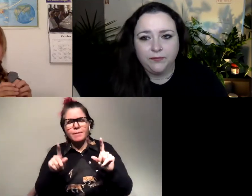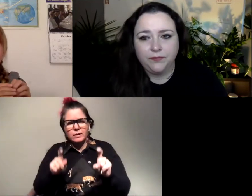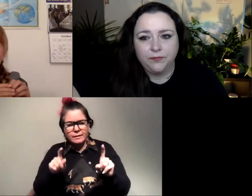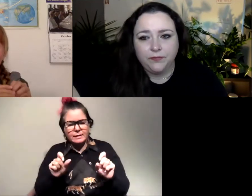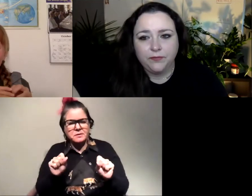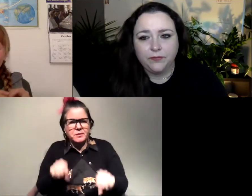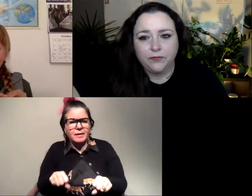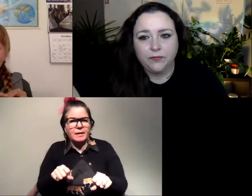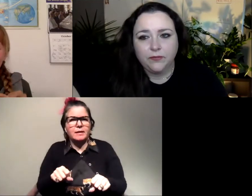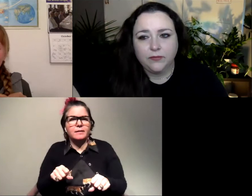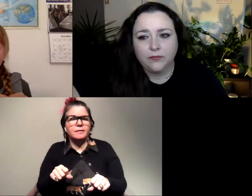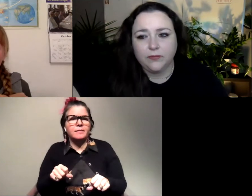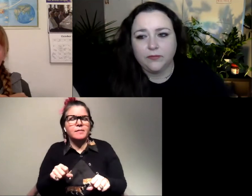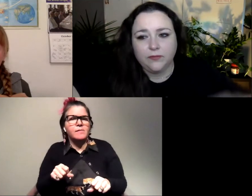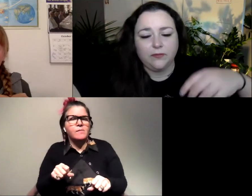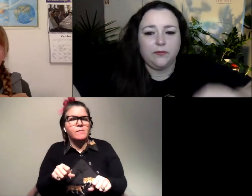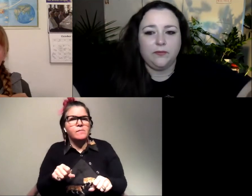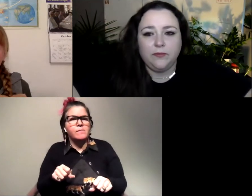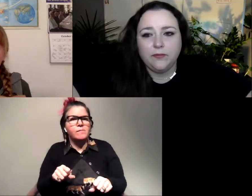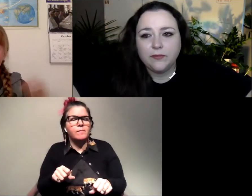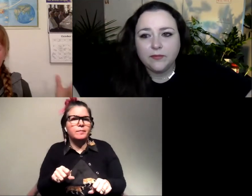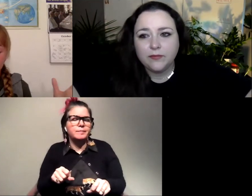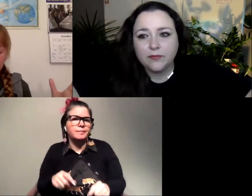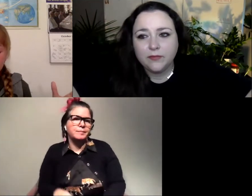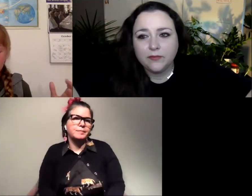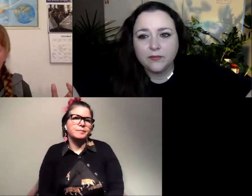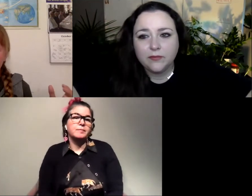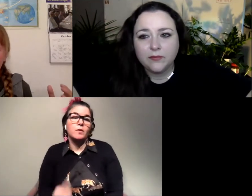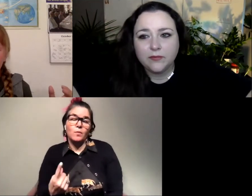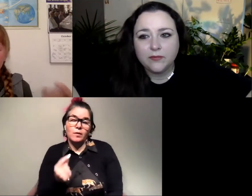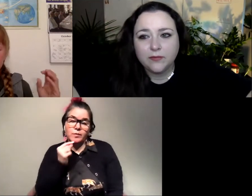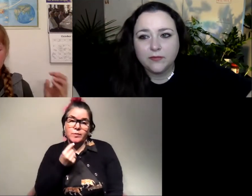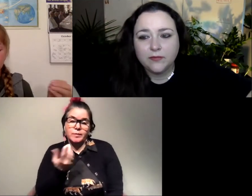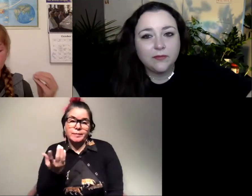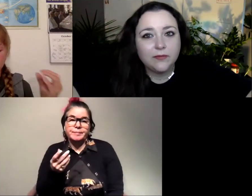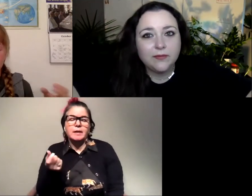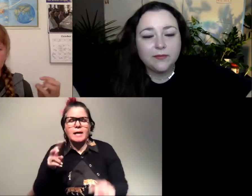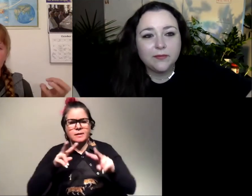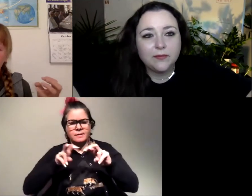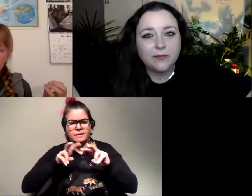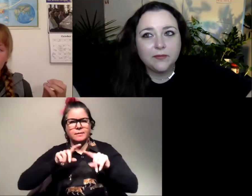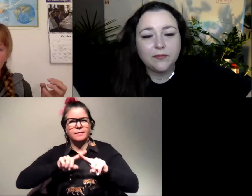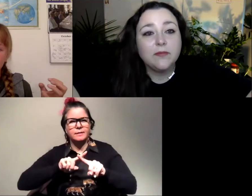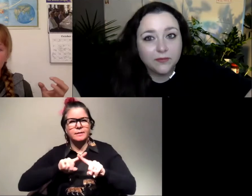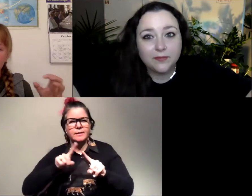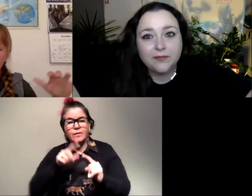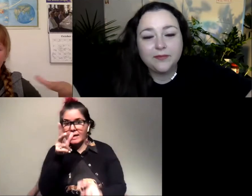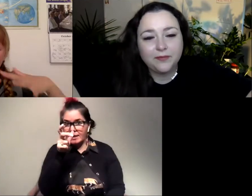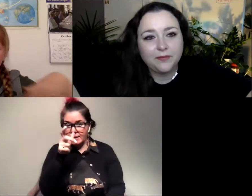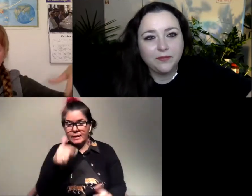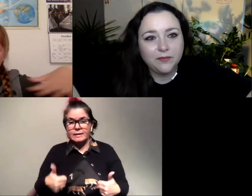then one of the things that I think is really cool is that you can look at the different insects that are